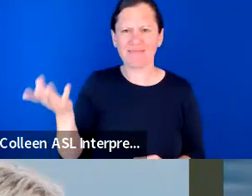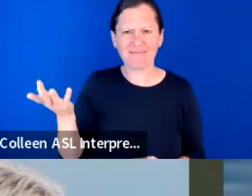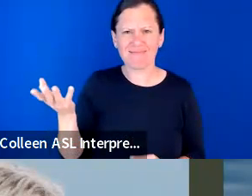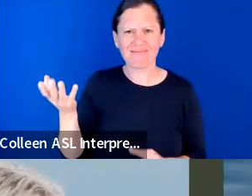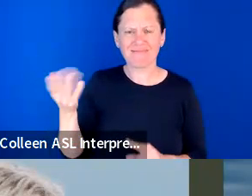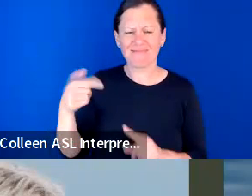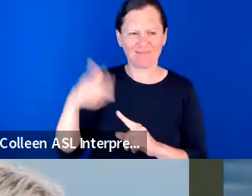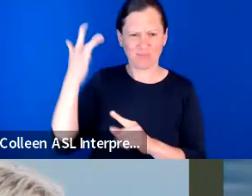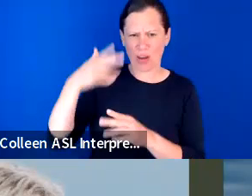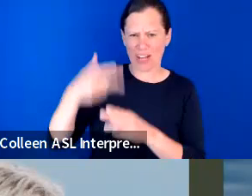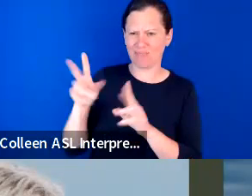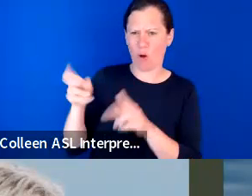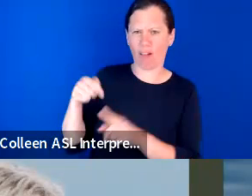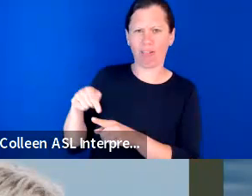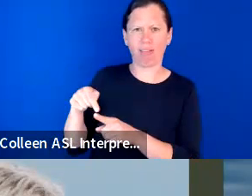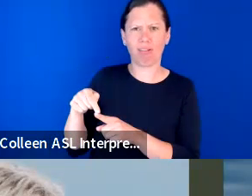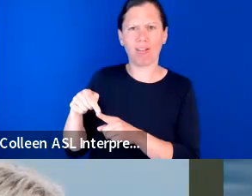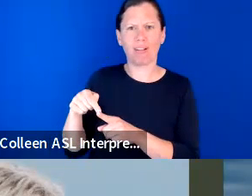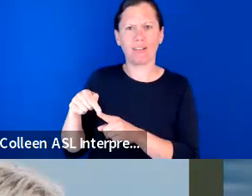Cares Fund Office Chief for Policy and Planning.